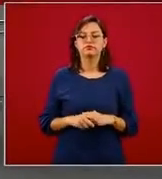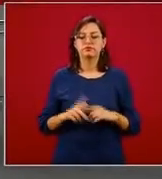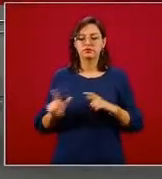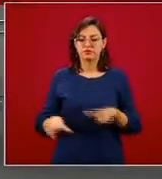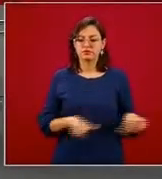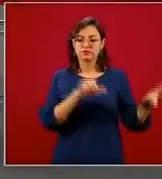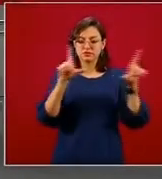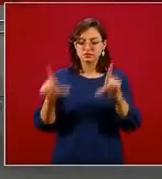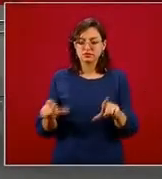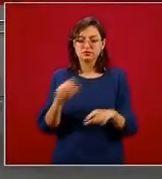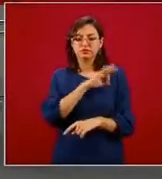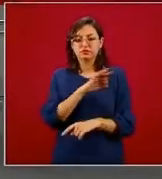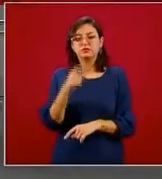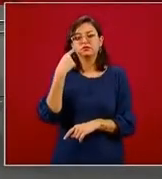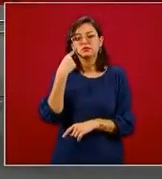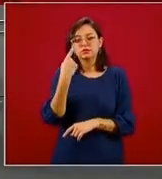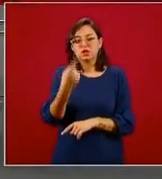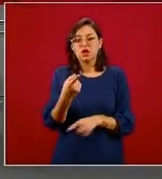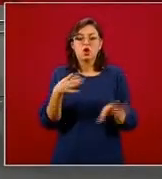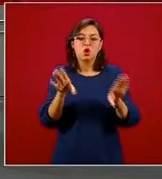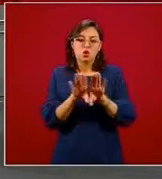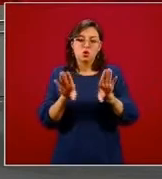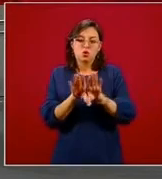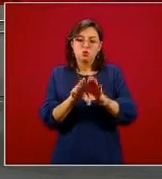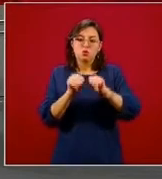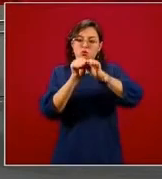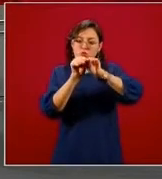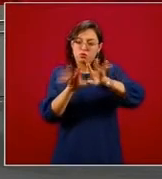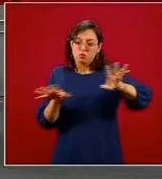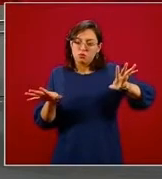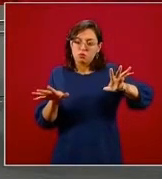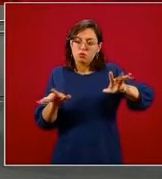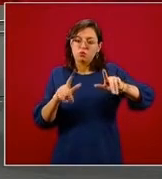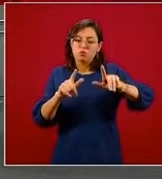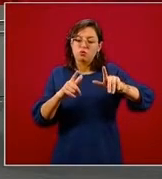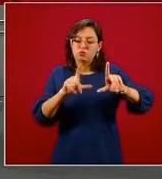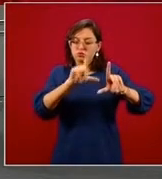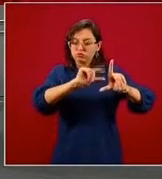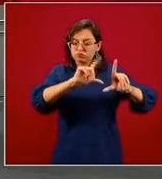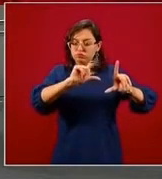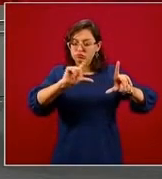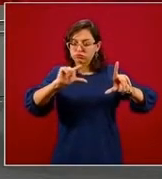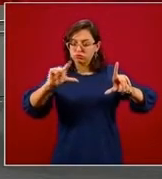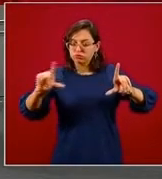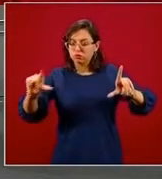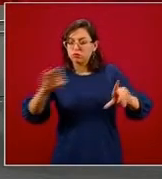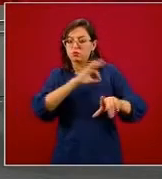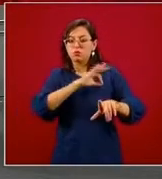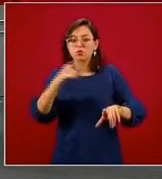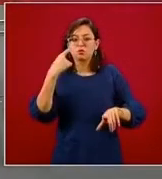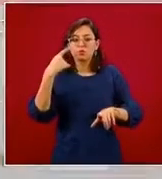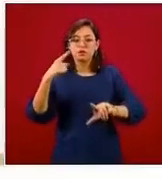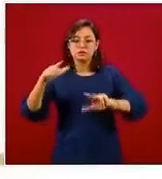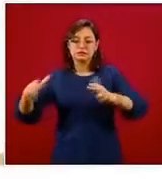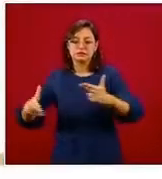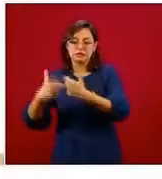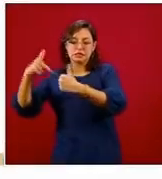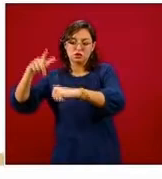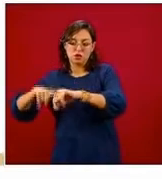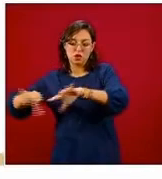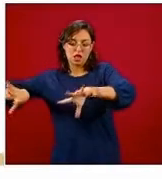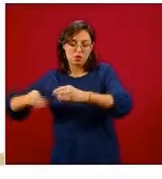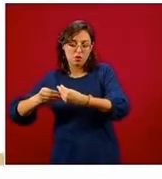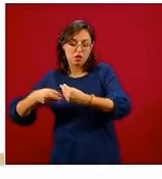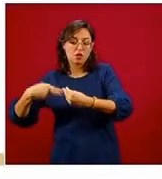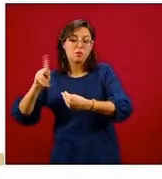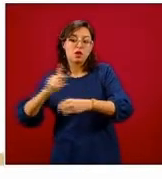in terms of occupation. In this next slide, we're going to see the layout of this 36%. It